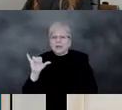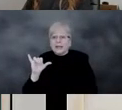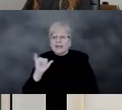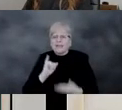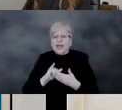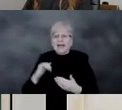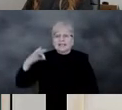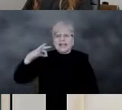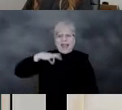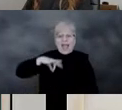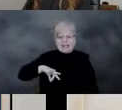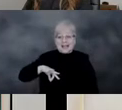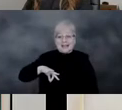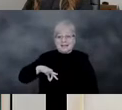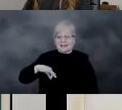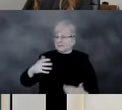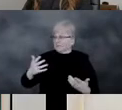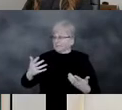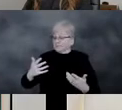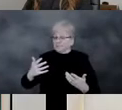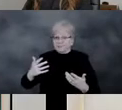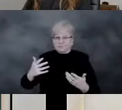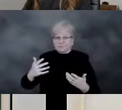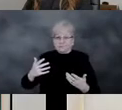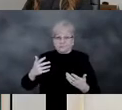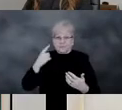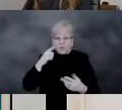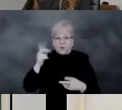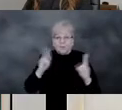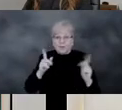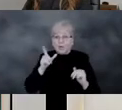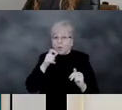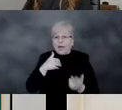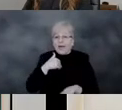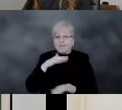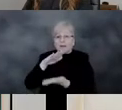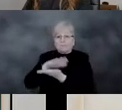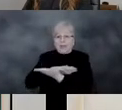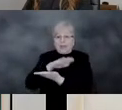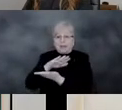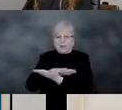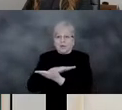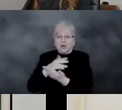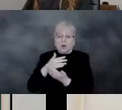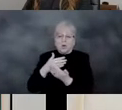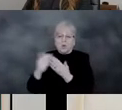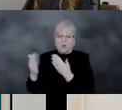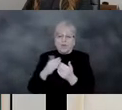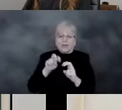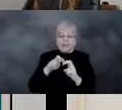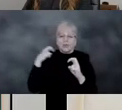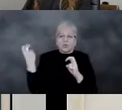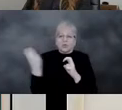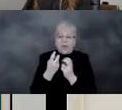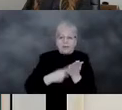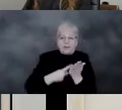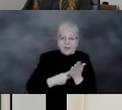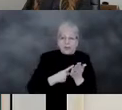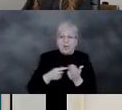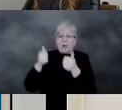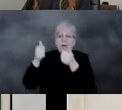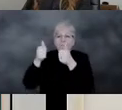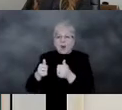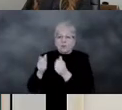those who are giving papers whether in roundtables, poster sessions,